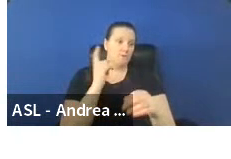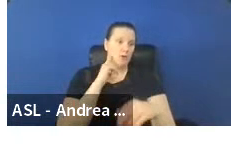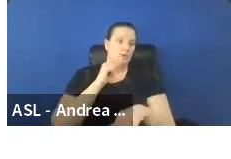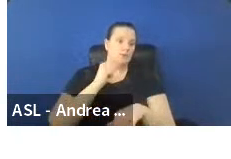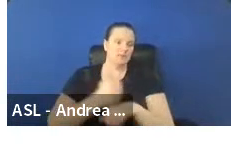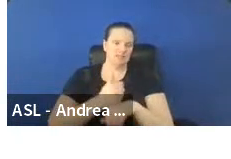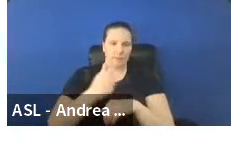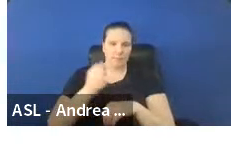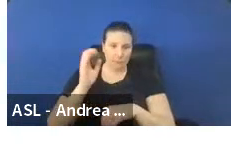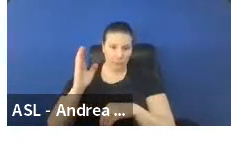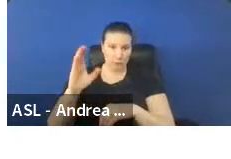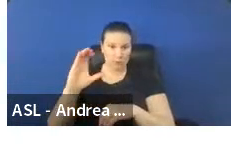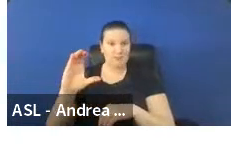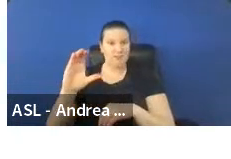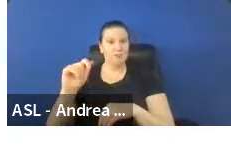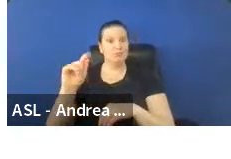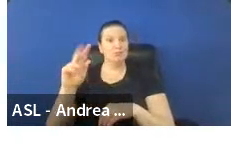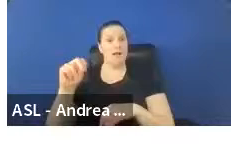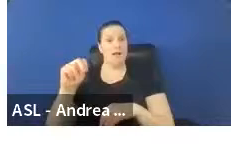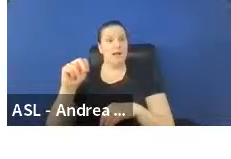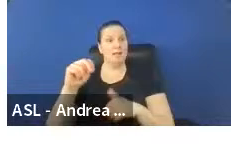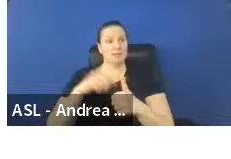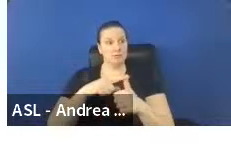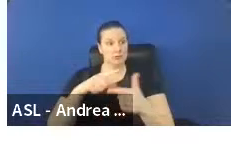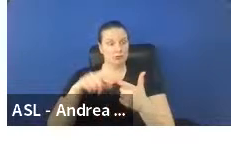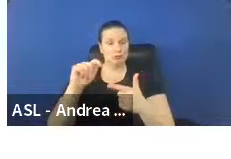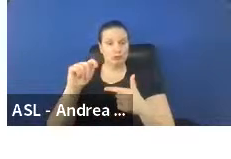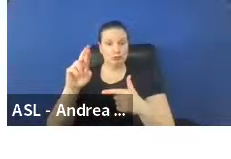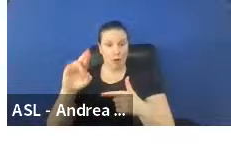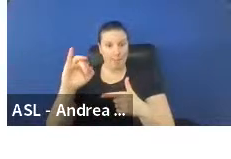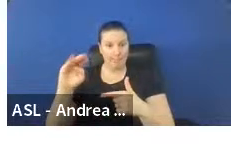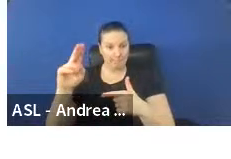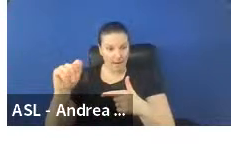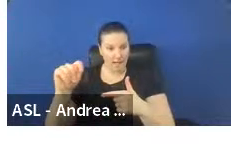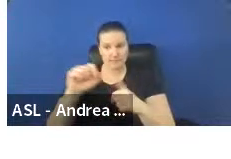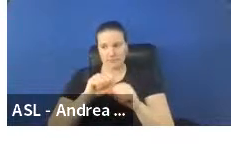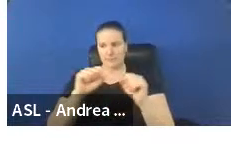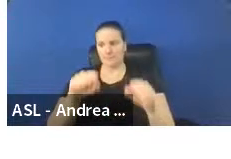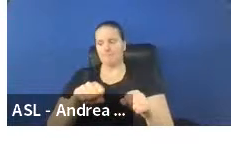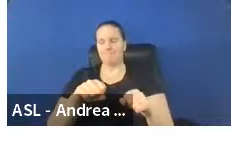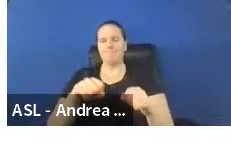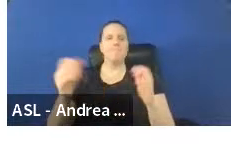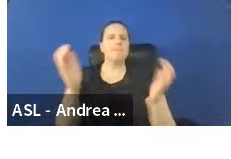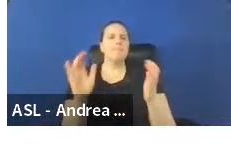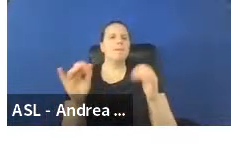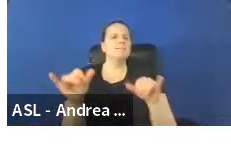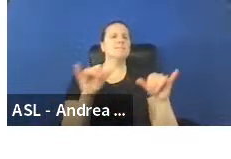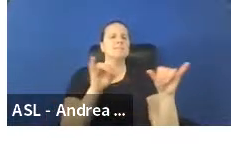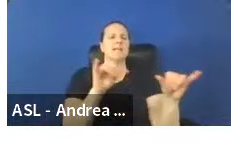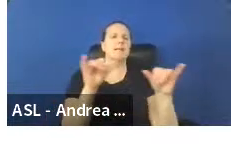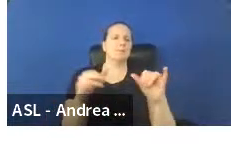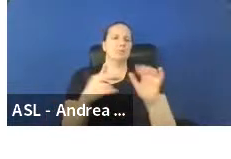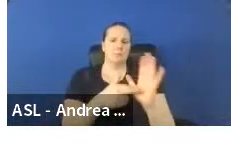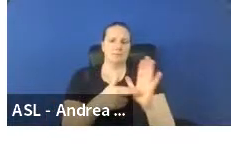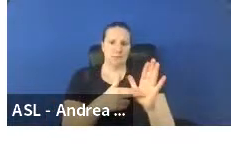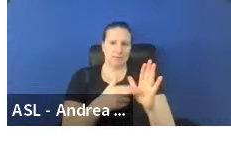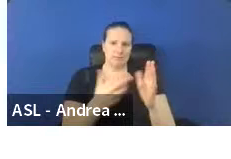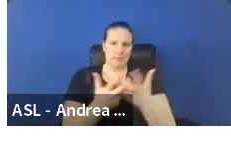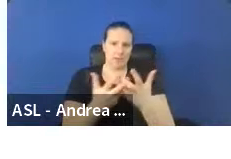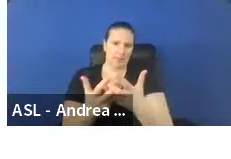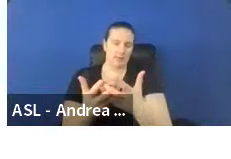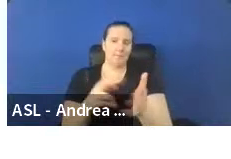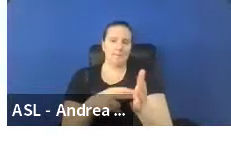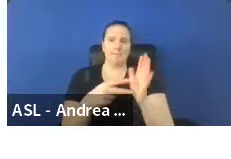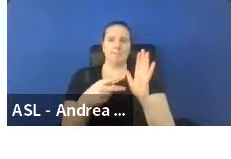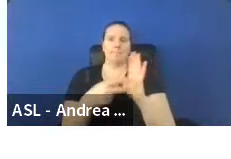existing and future CTRAN and TriMet systems. And then when we compare the same representative alignment, so